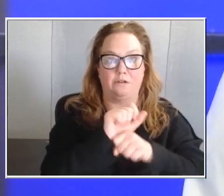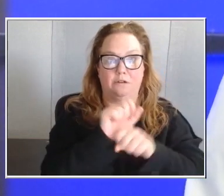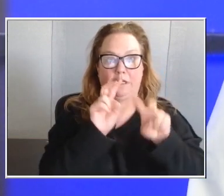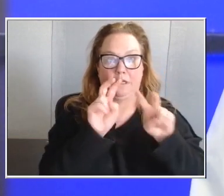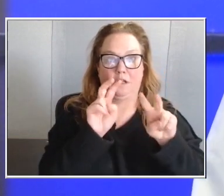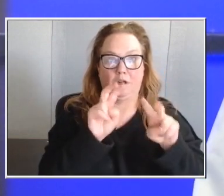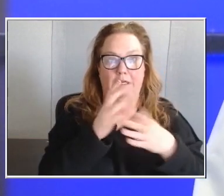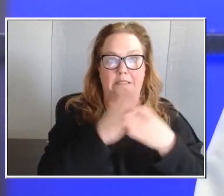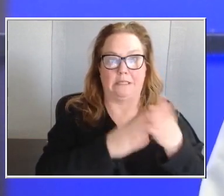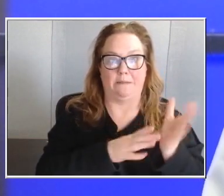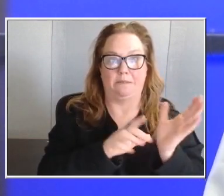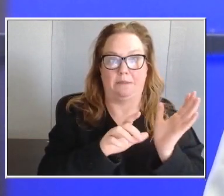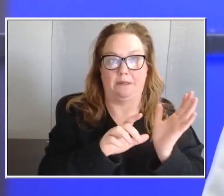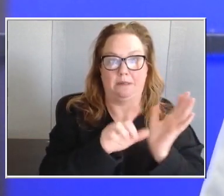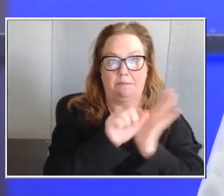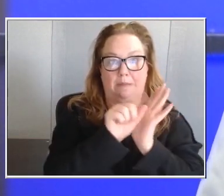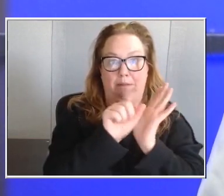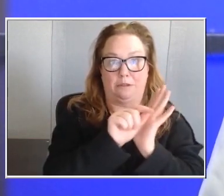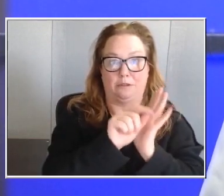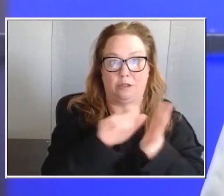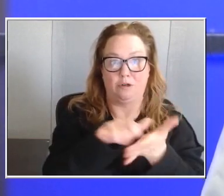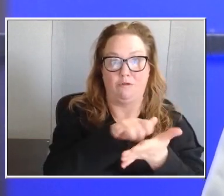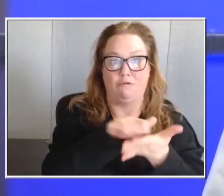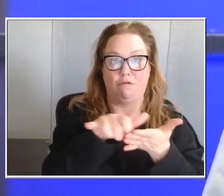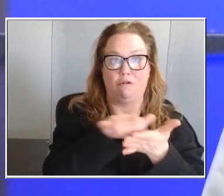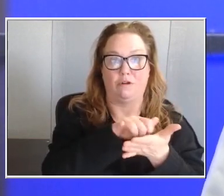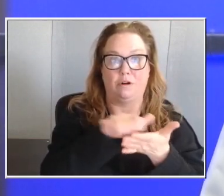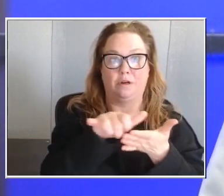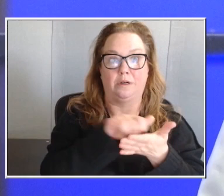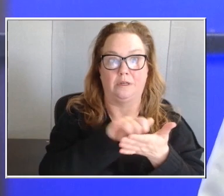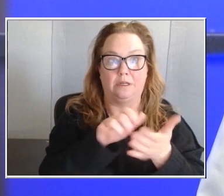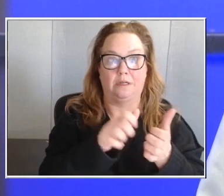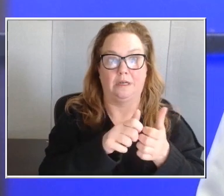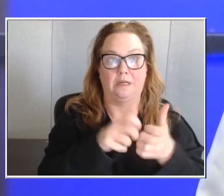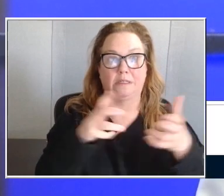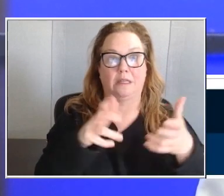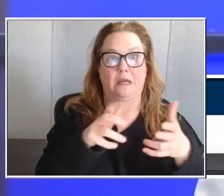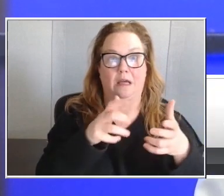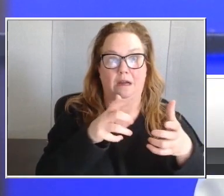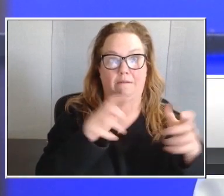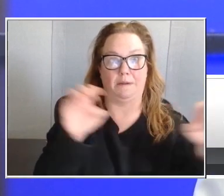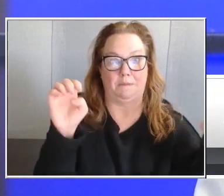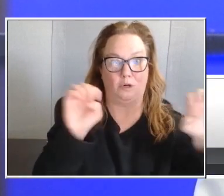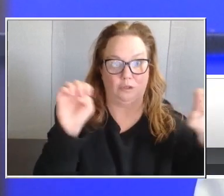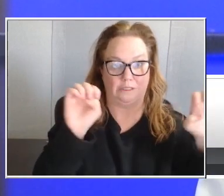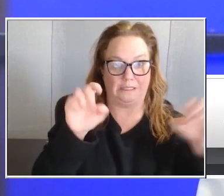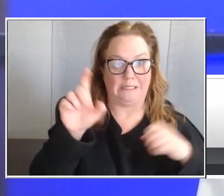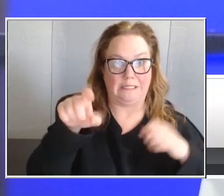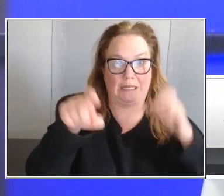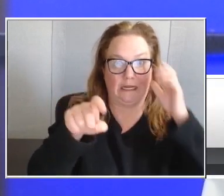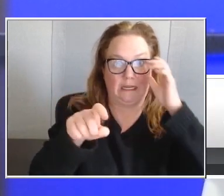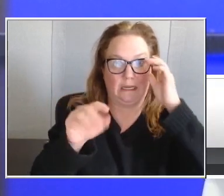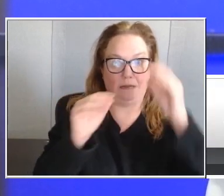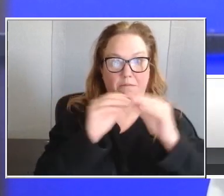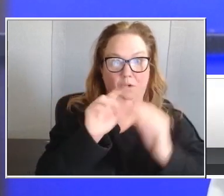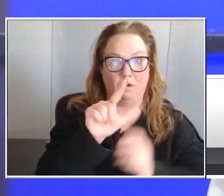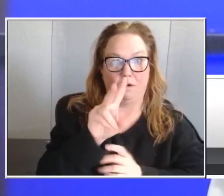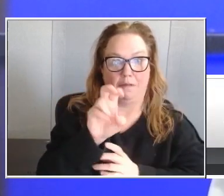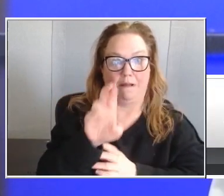published. New York, who has a tremendous amount of liver disease, and they need more livers,